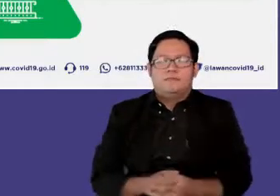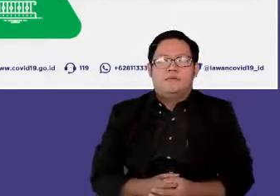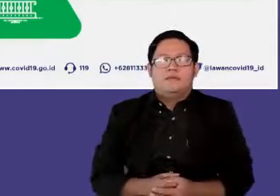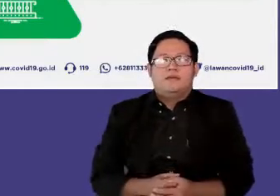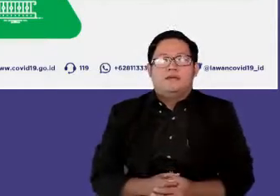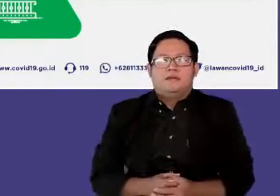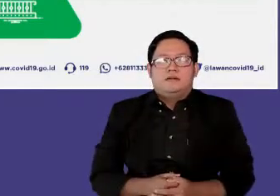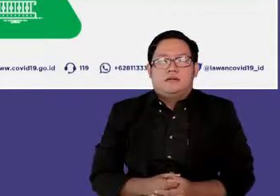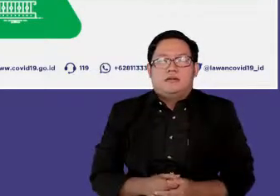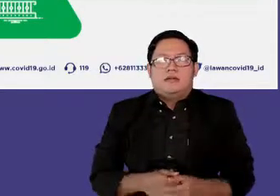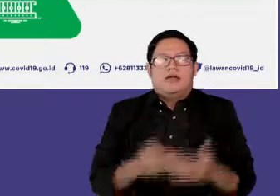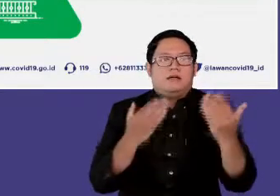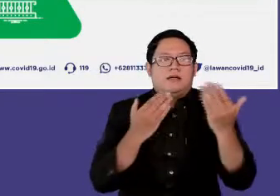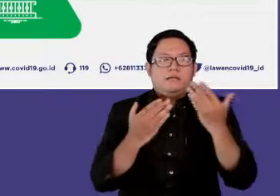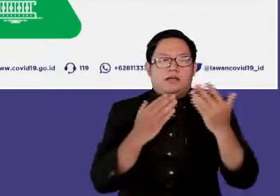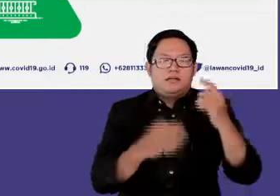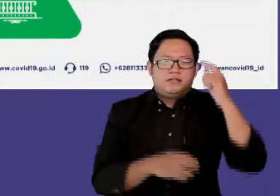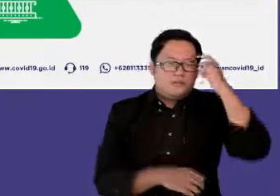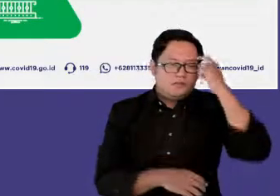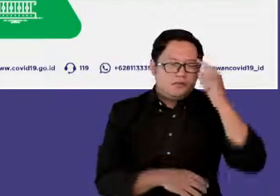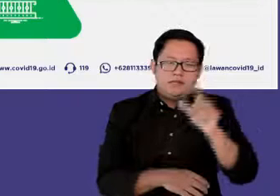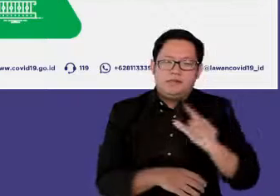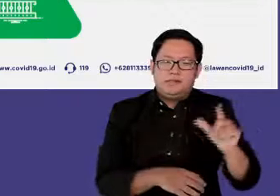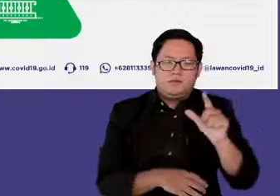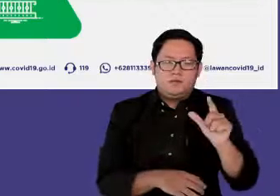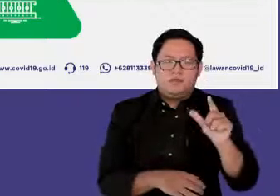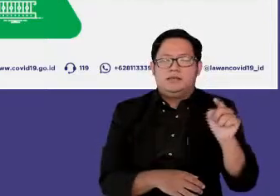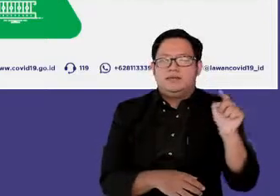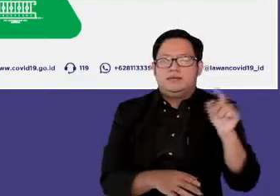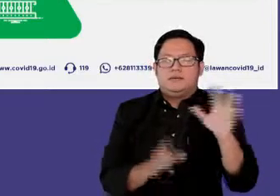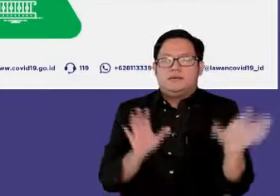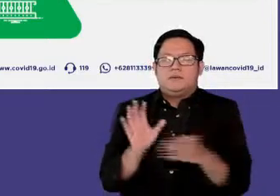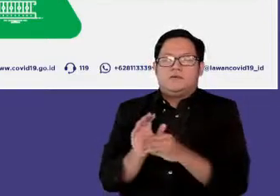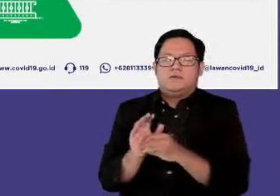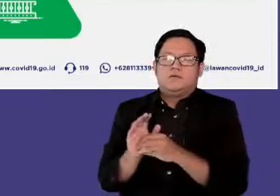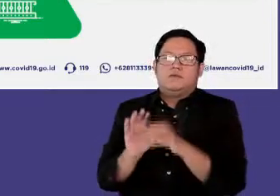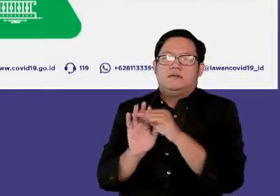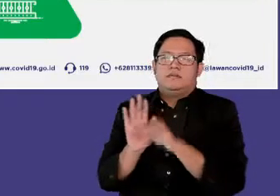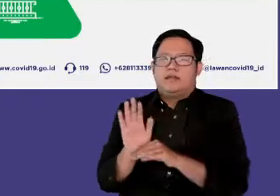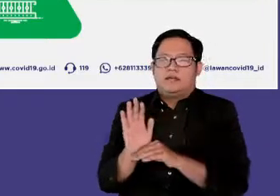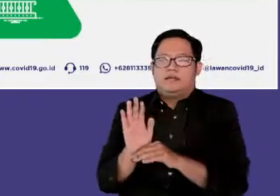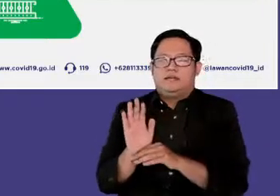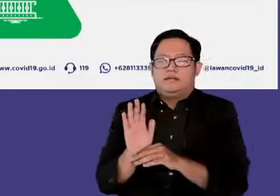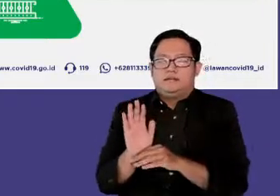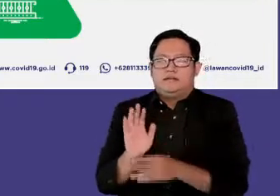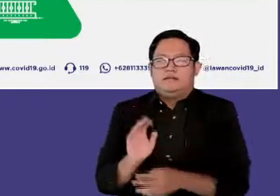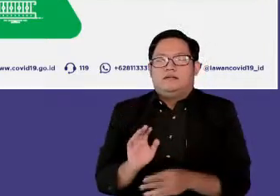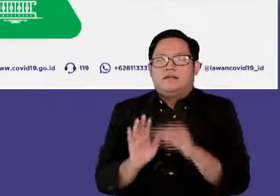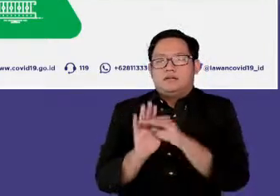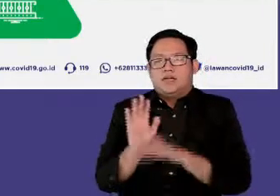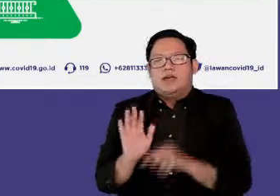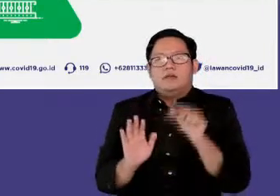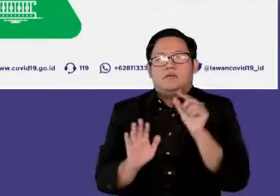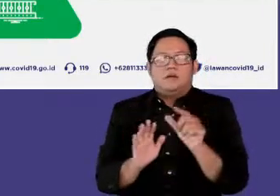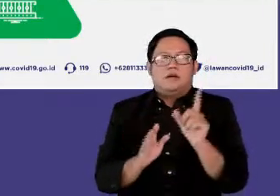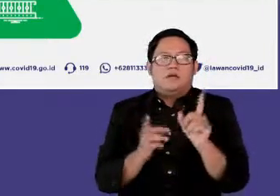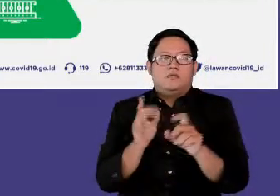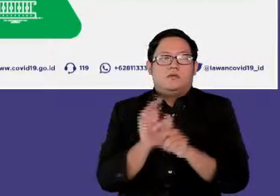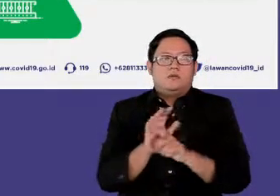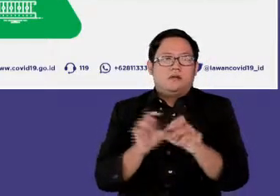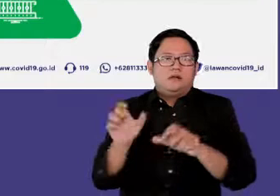system. For level 3, a health protocol trial for recreational places will be